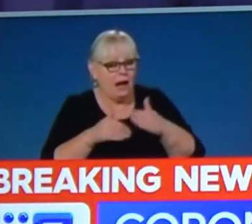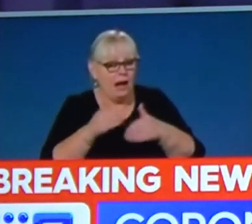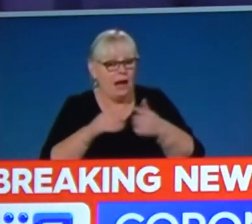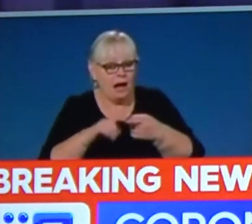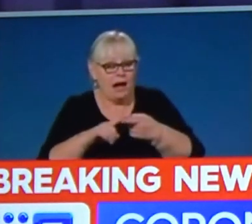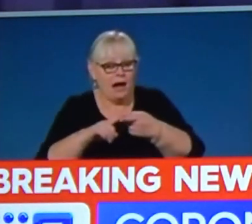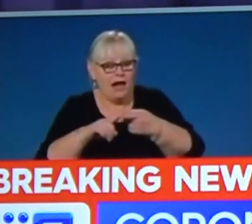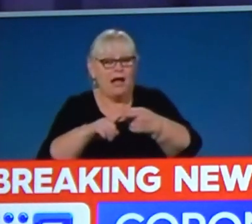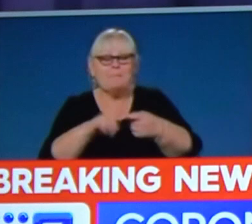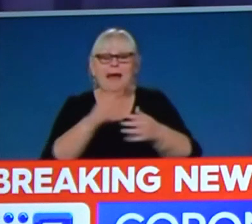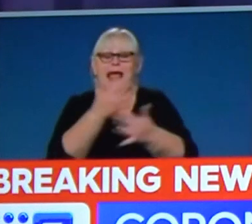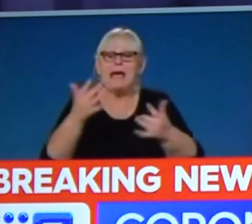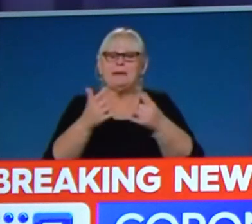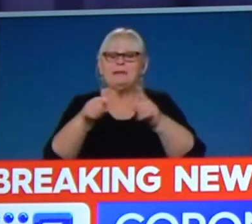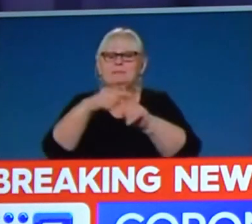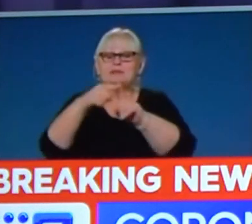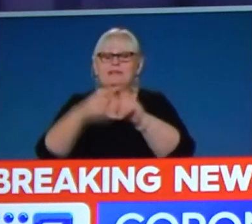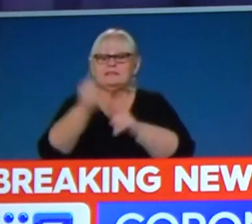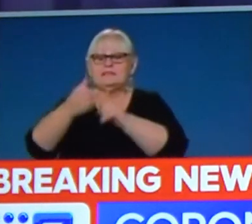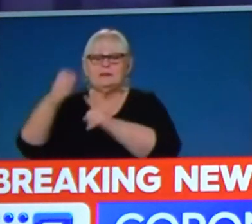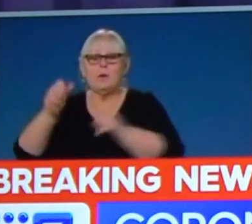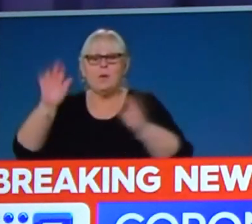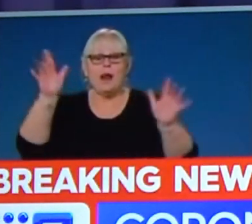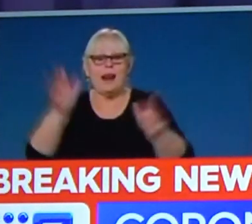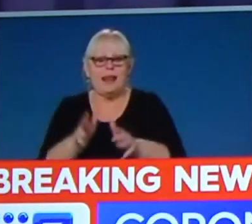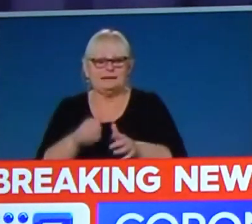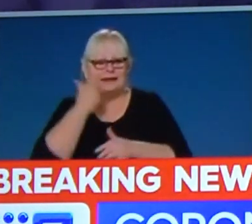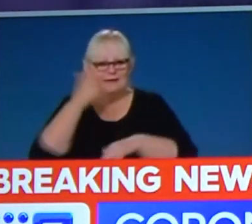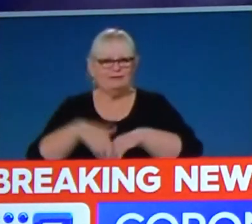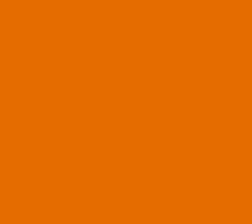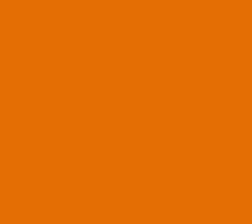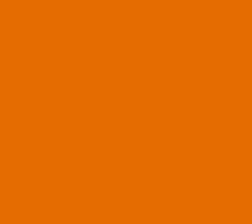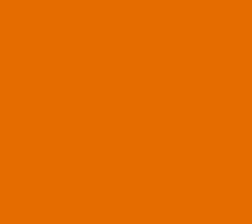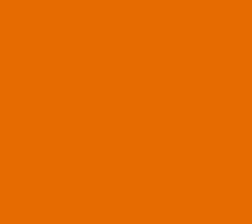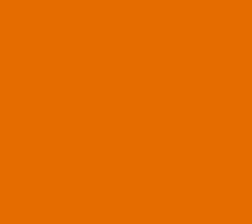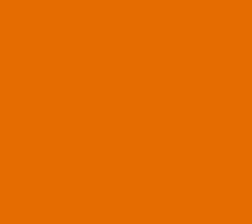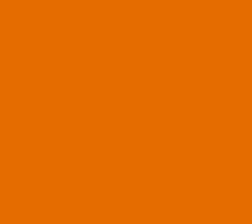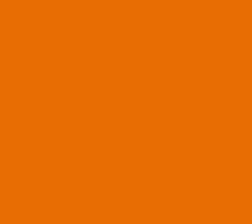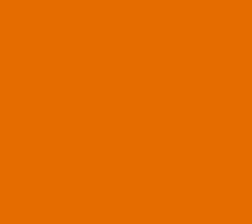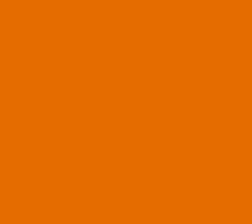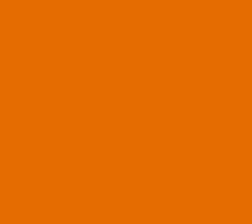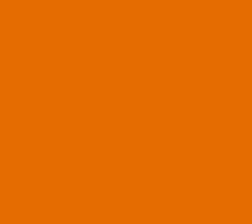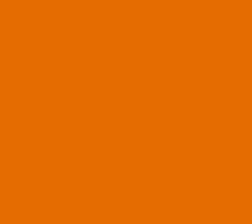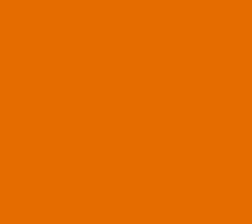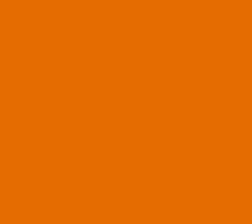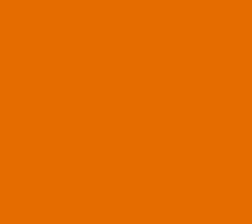a reduction in the rate of increase every day. Thanks, Prime Minister. Just to